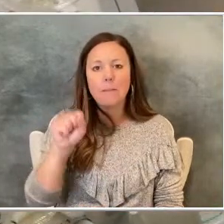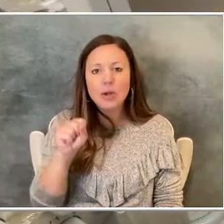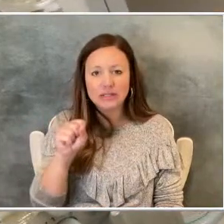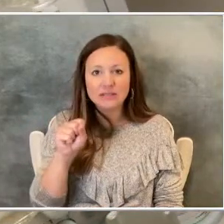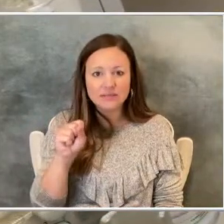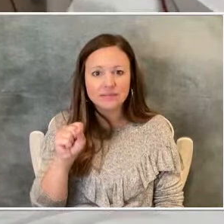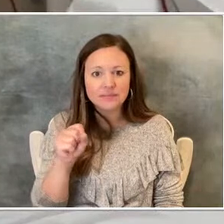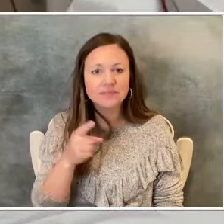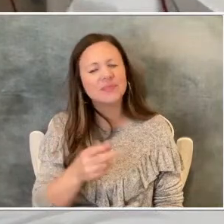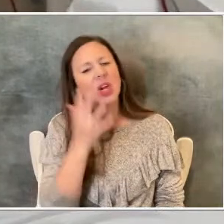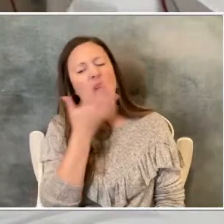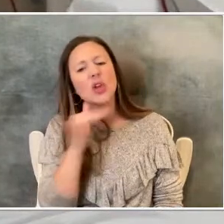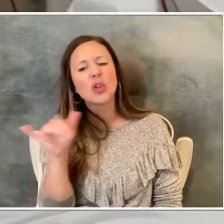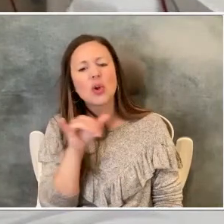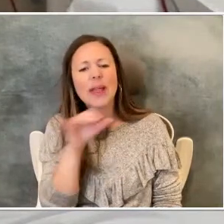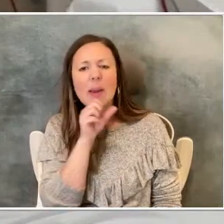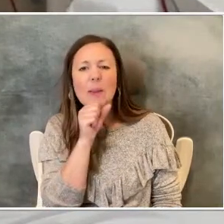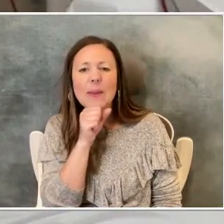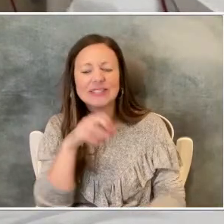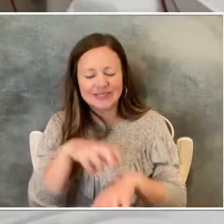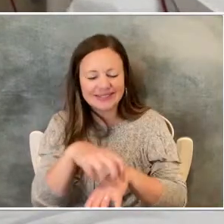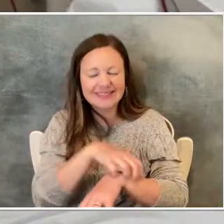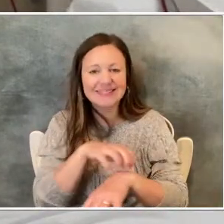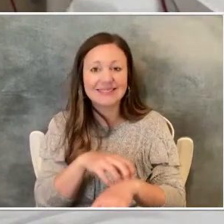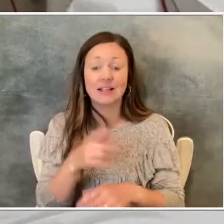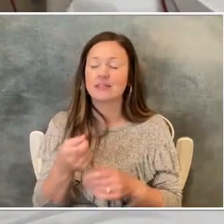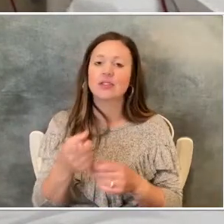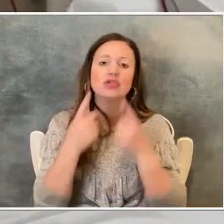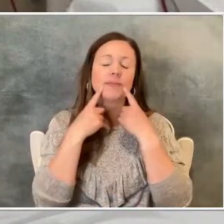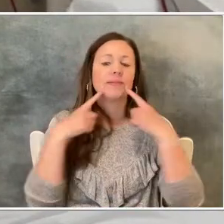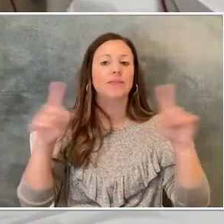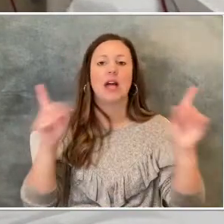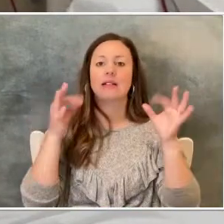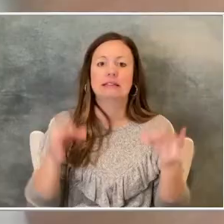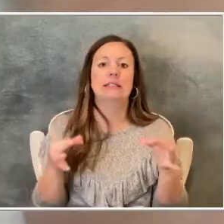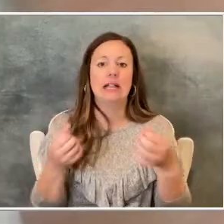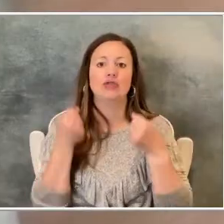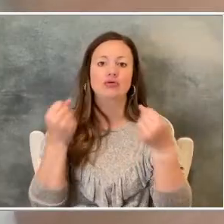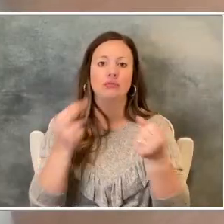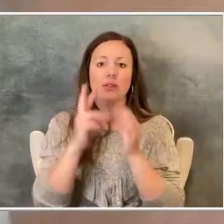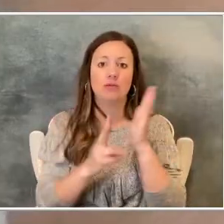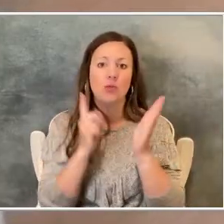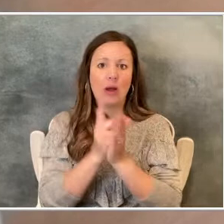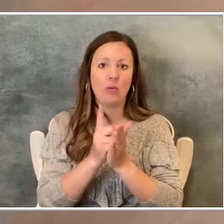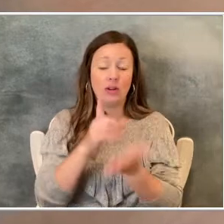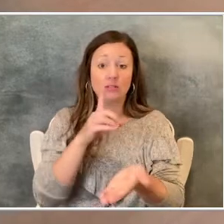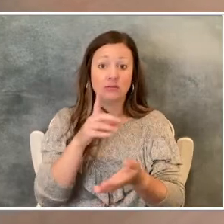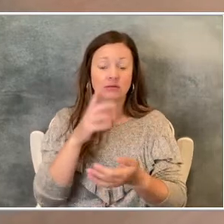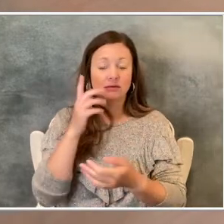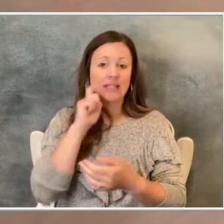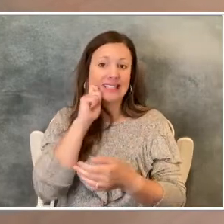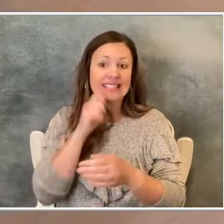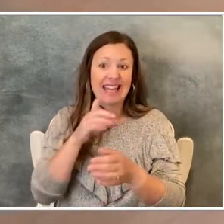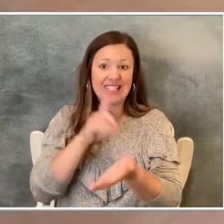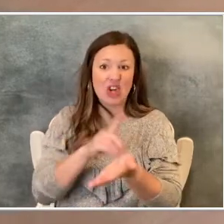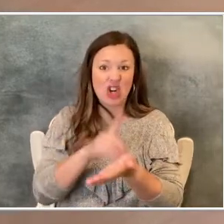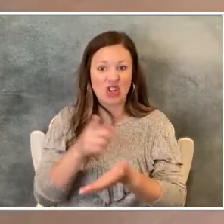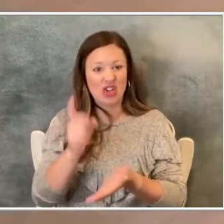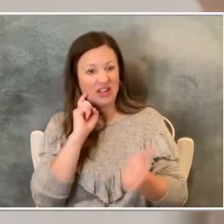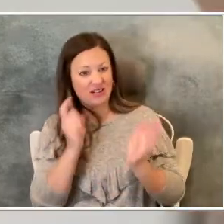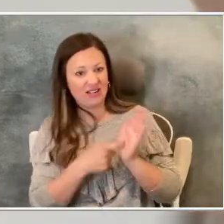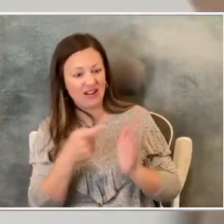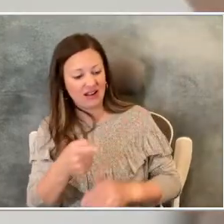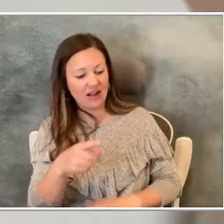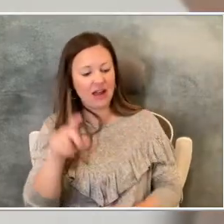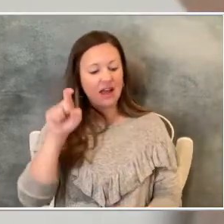like an orange peel. Finally, she drove 2 hours to a dermatologist in another town who correctly diagnosed the orange patches as